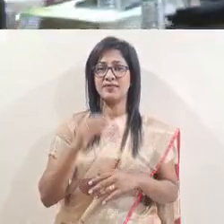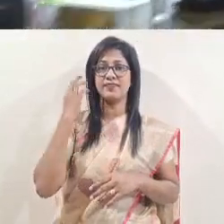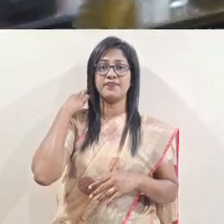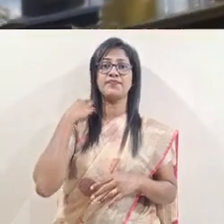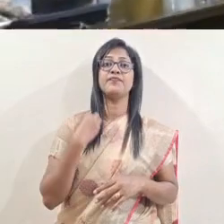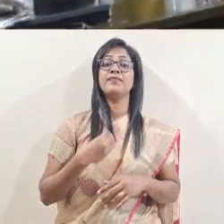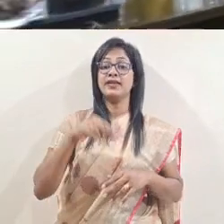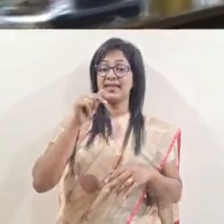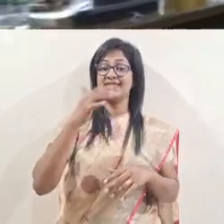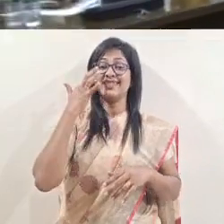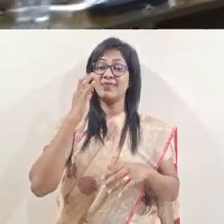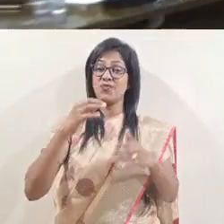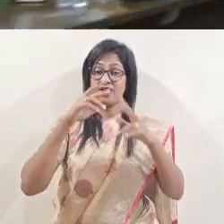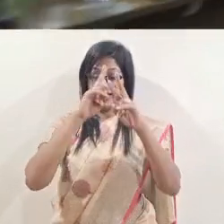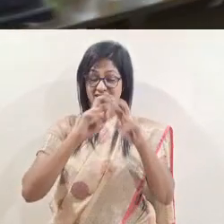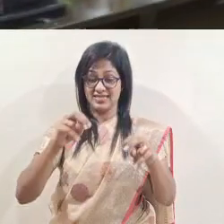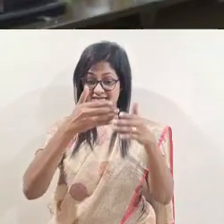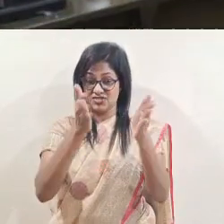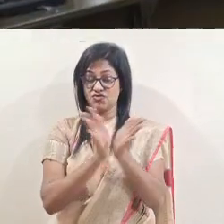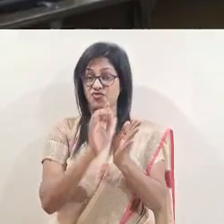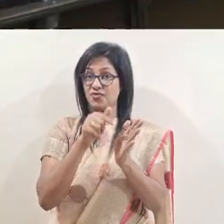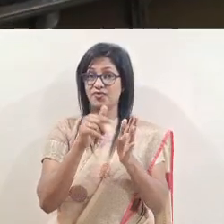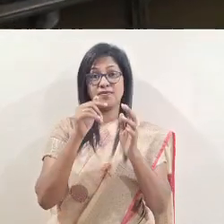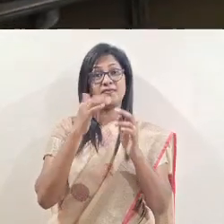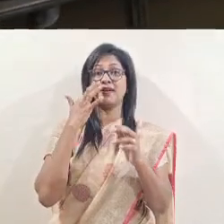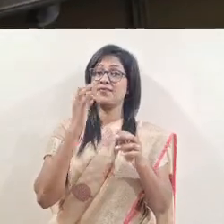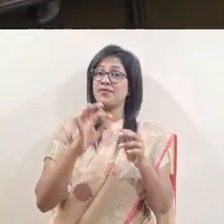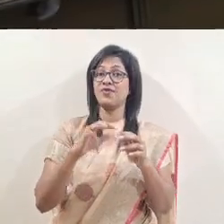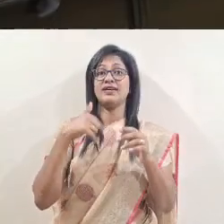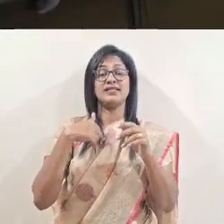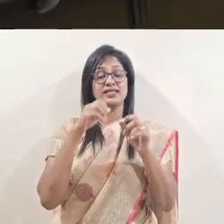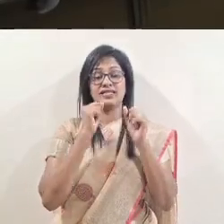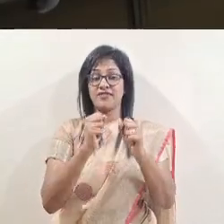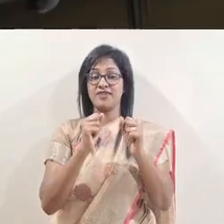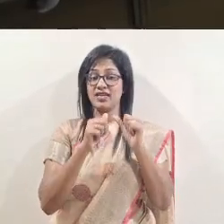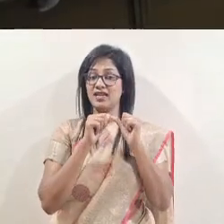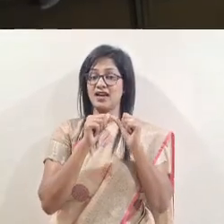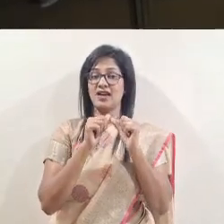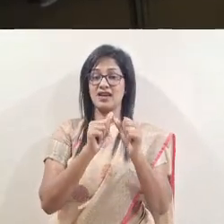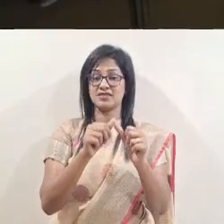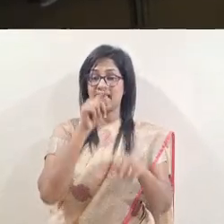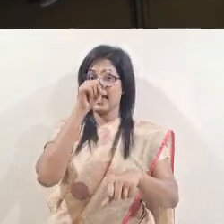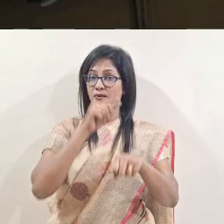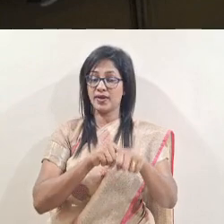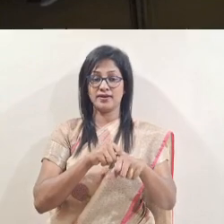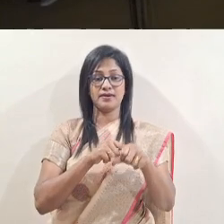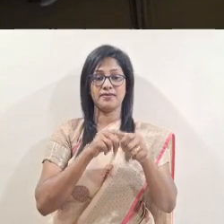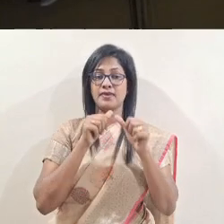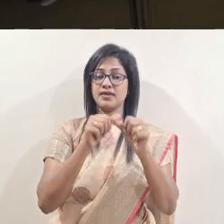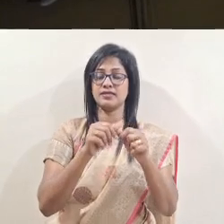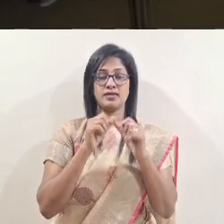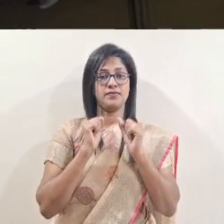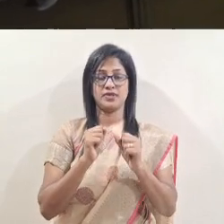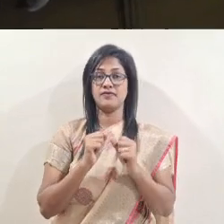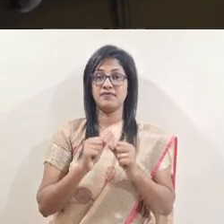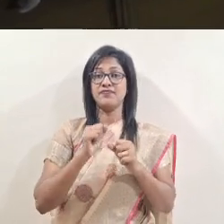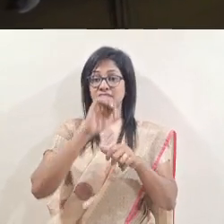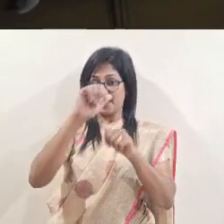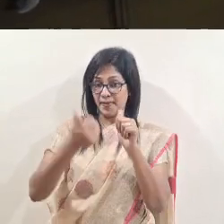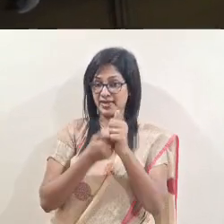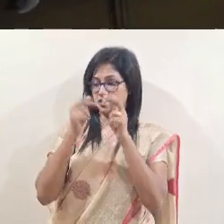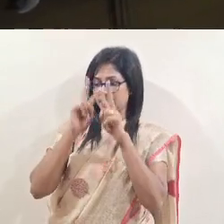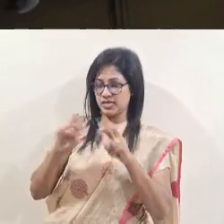of research. So it's very difficult to answer your question at one stage until it is backed up with research.